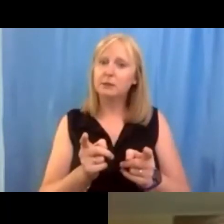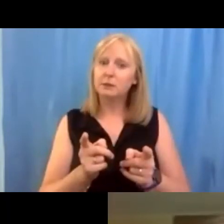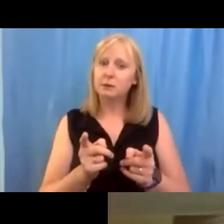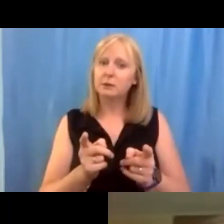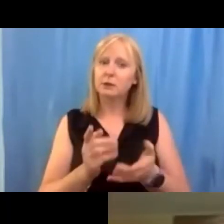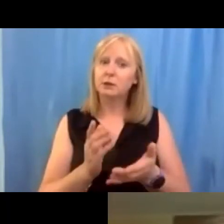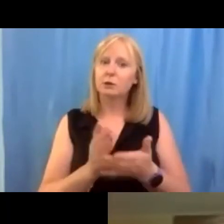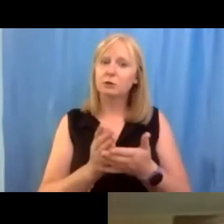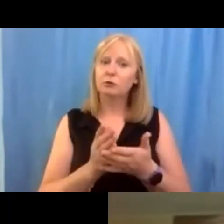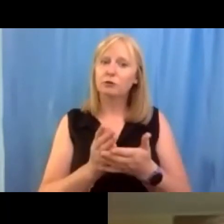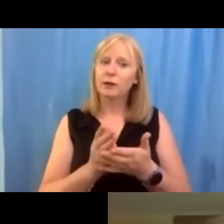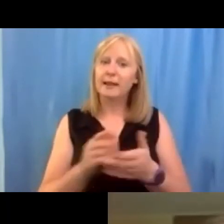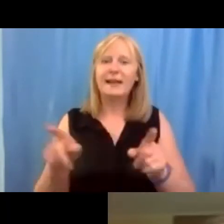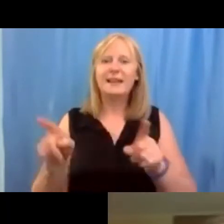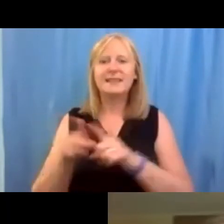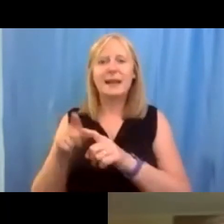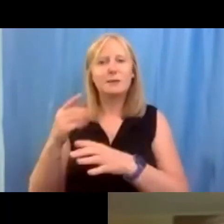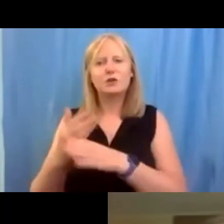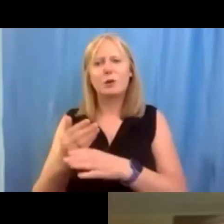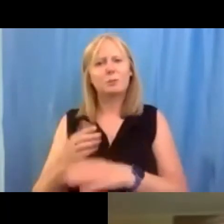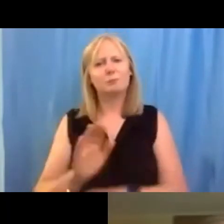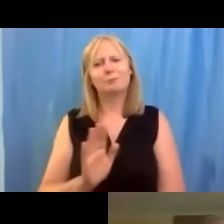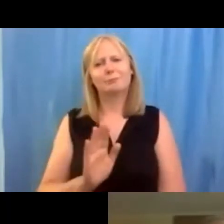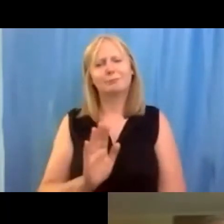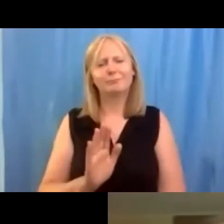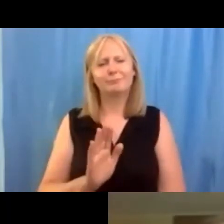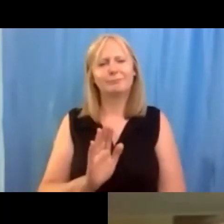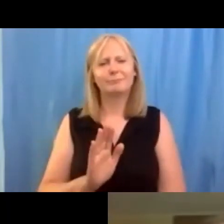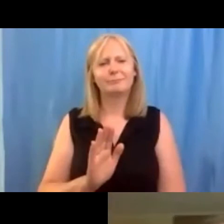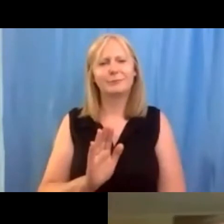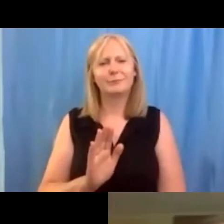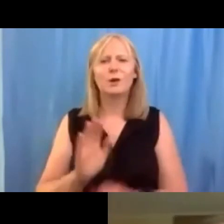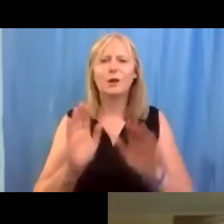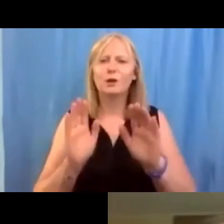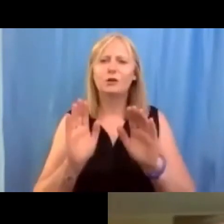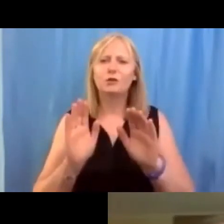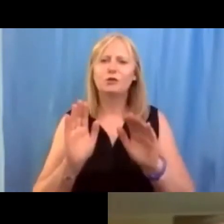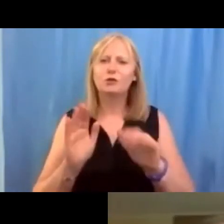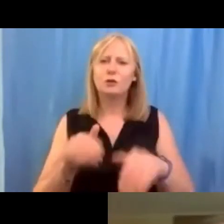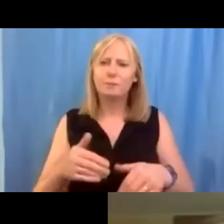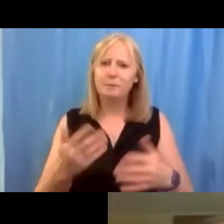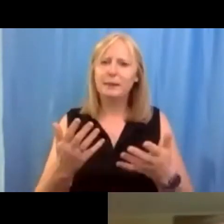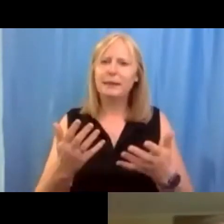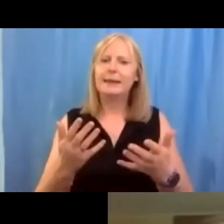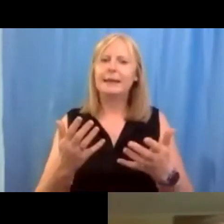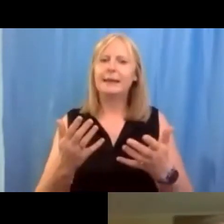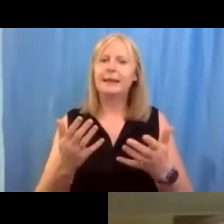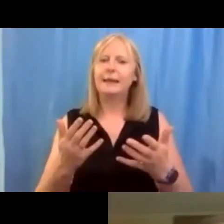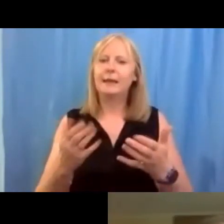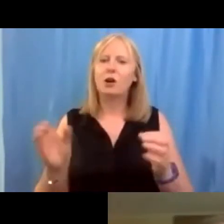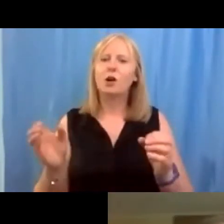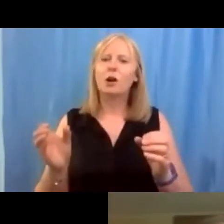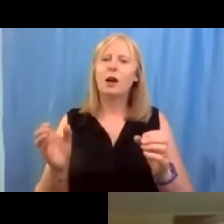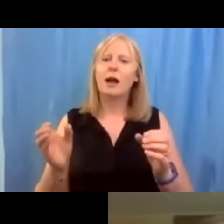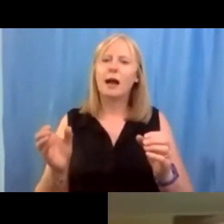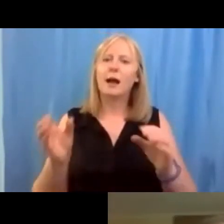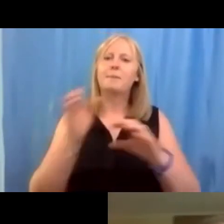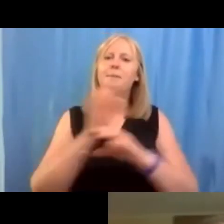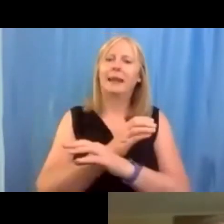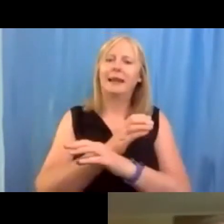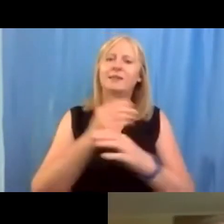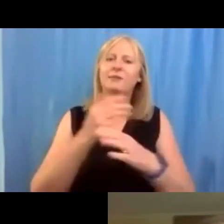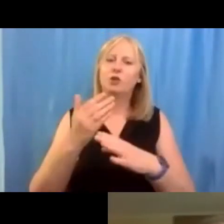isn't the same as a job. So it shouldn't be seen as instead of a job. I mean,